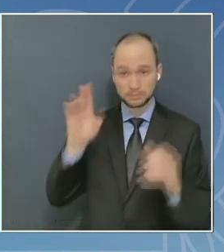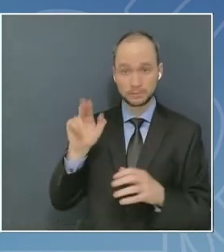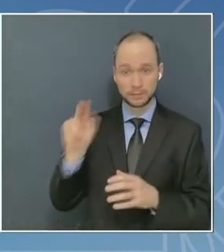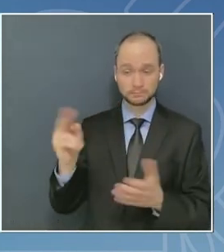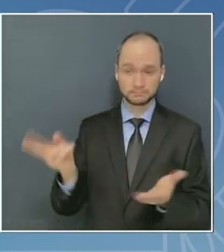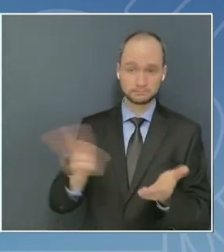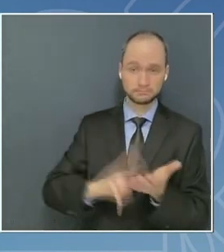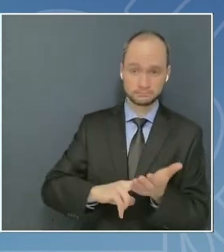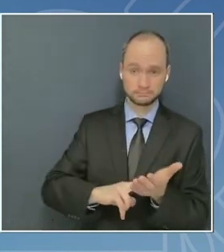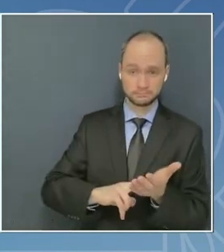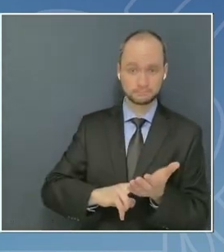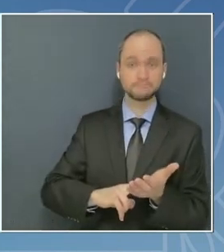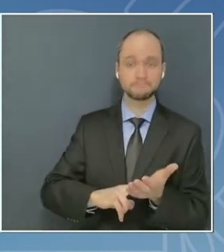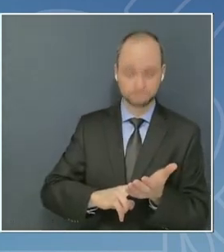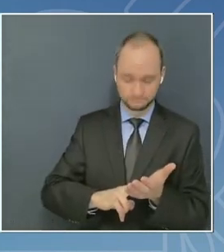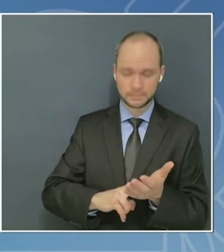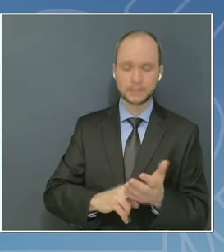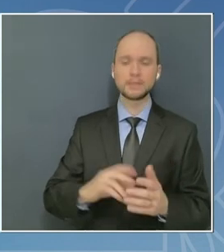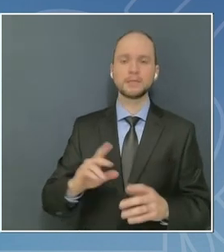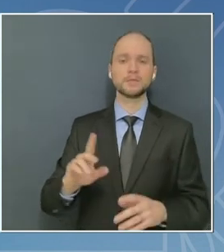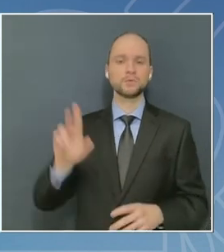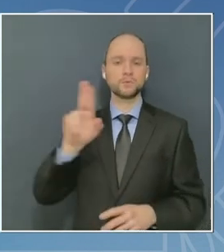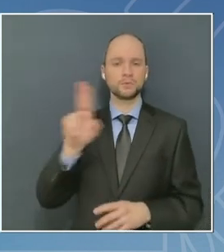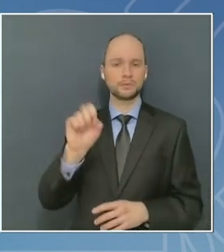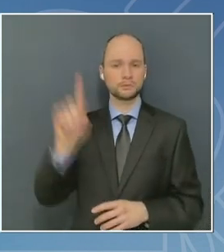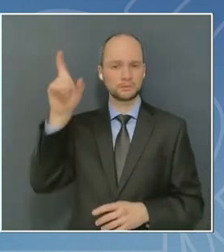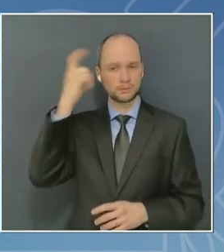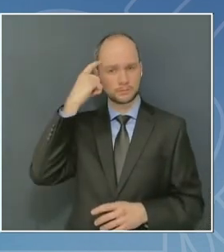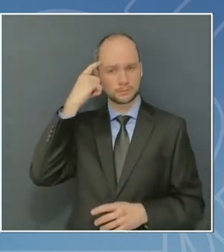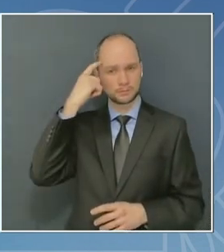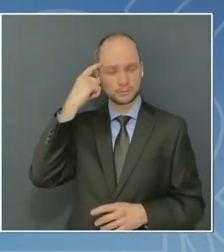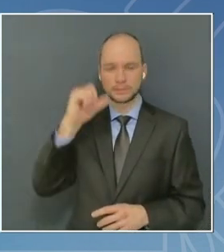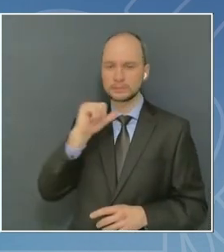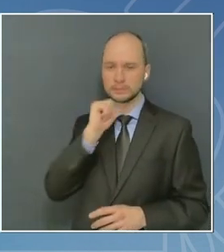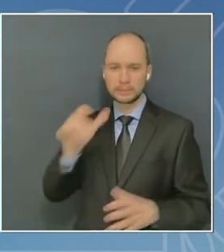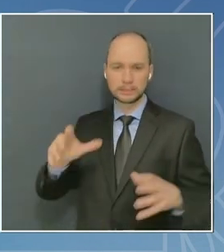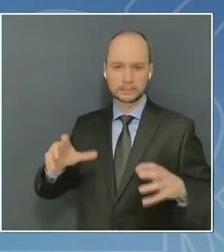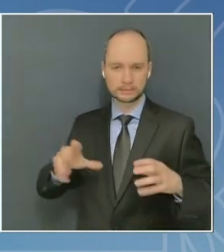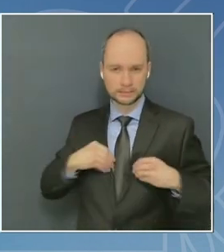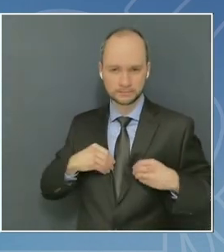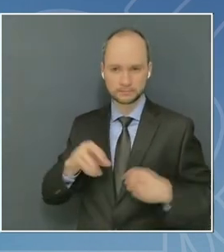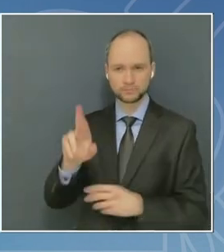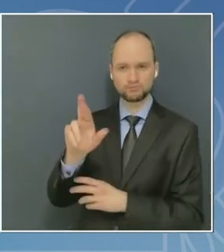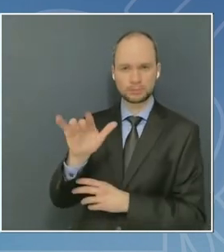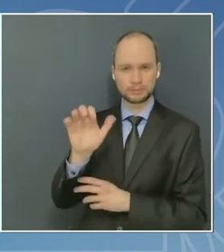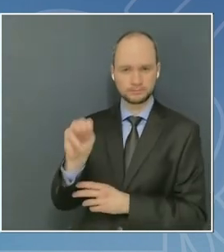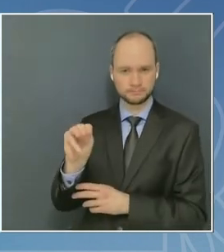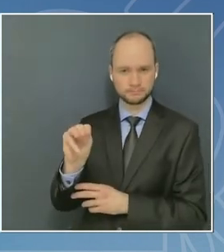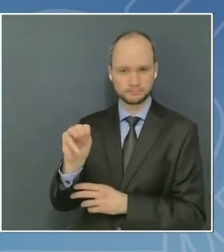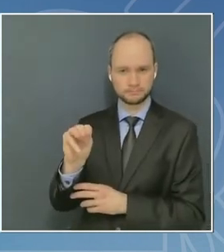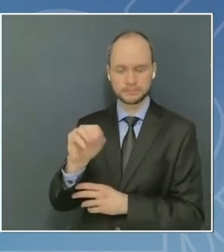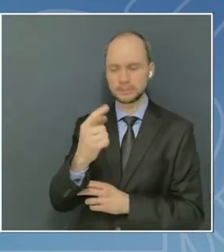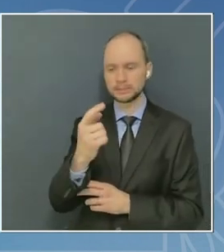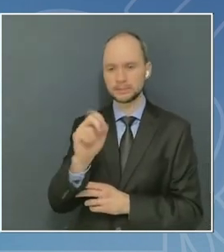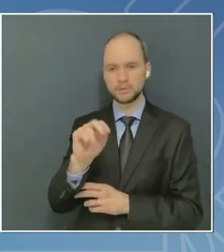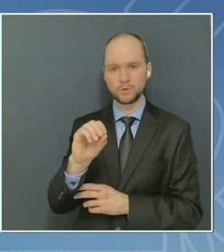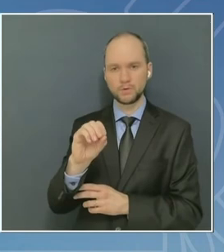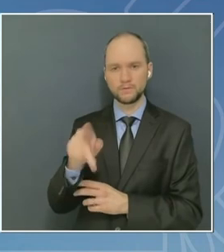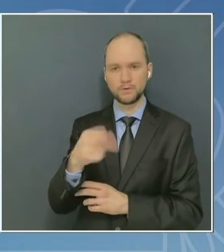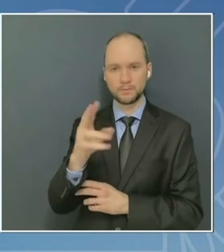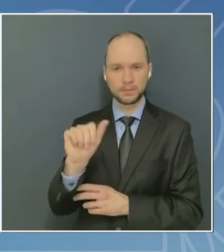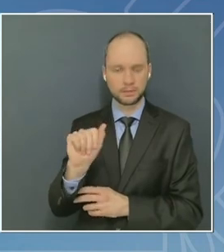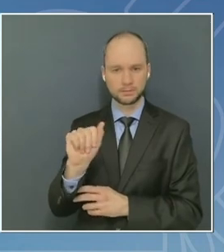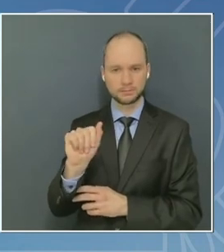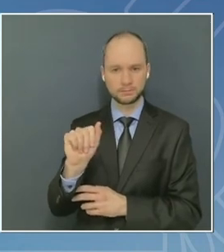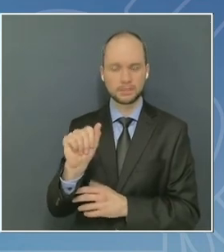the position of the American government, of the U.S. government, to condemn racism, xenophobia, and intolerance against Asian Americans, Native Hawaiians,